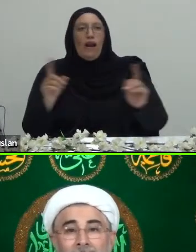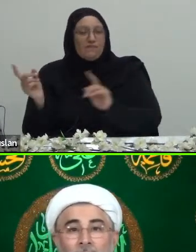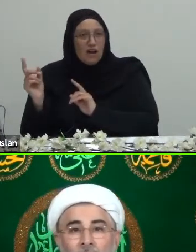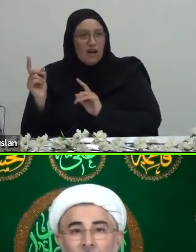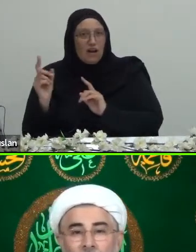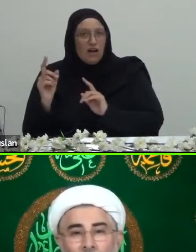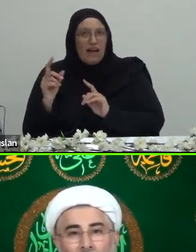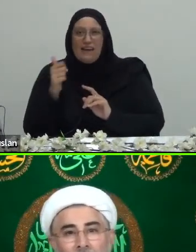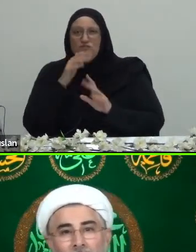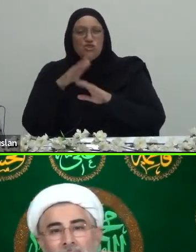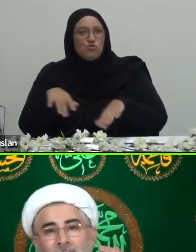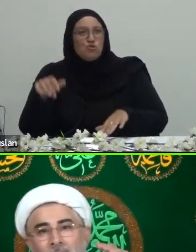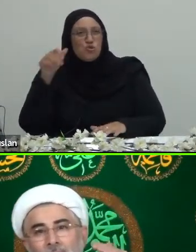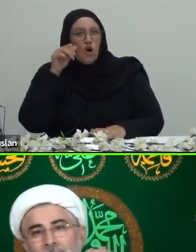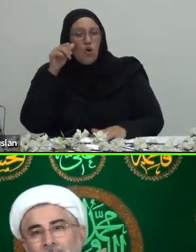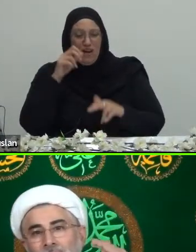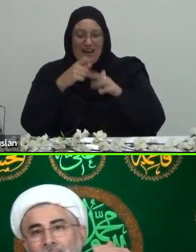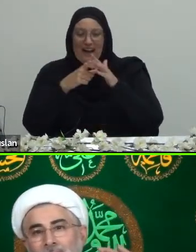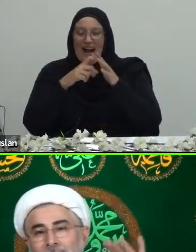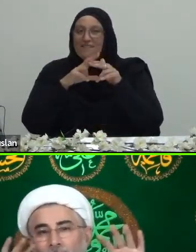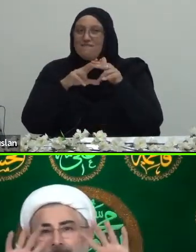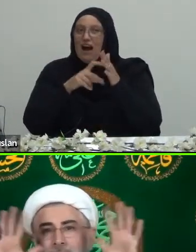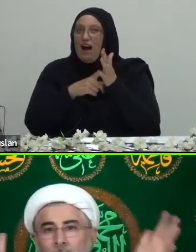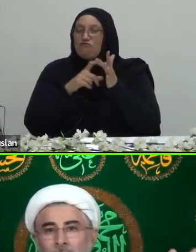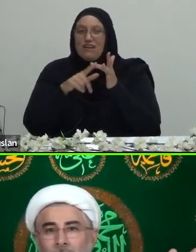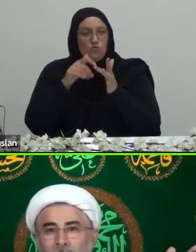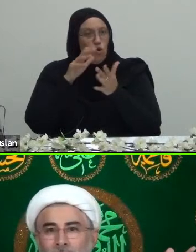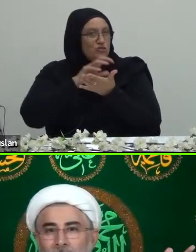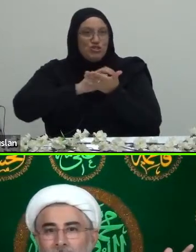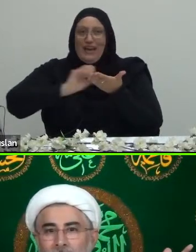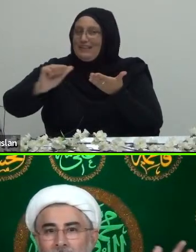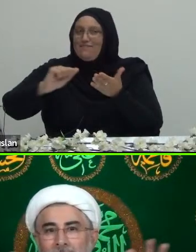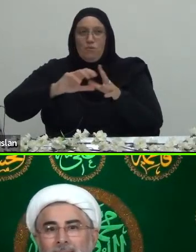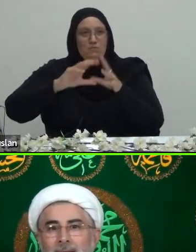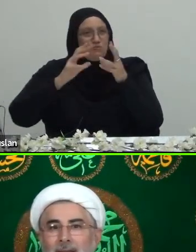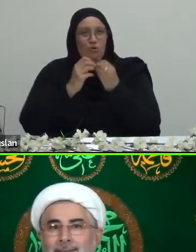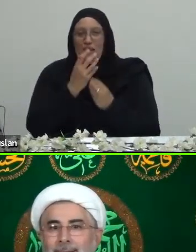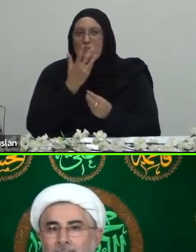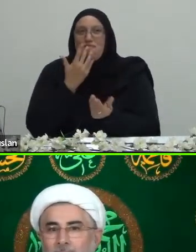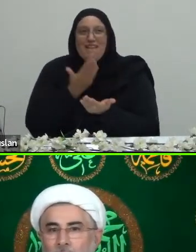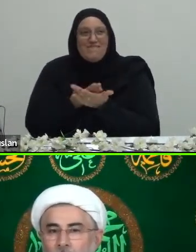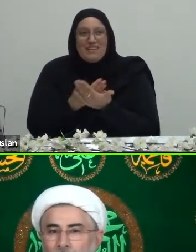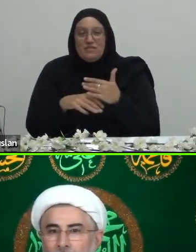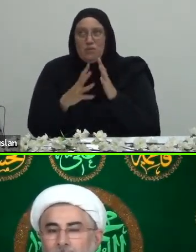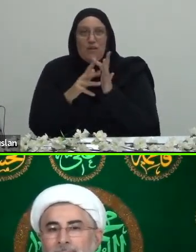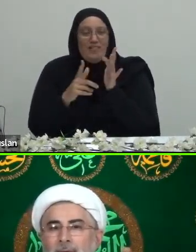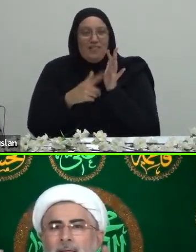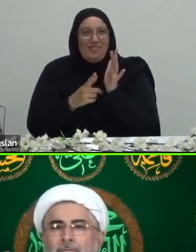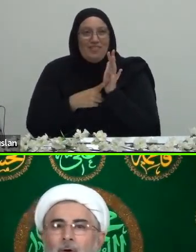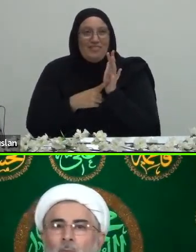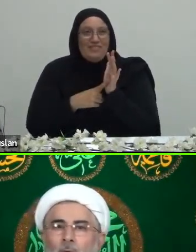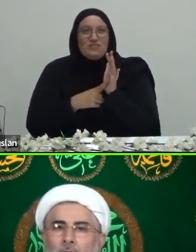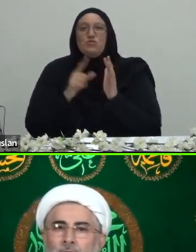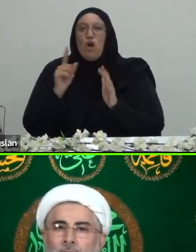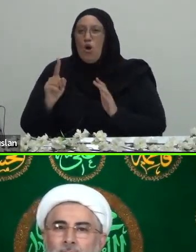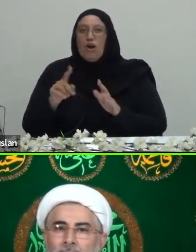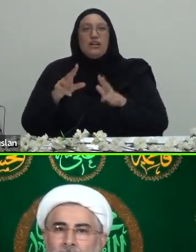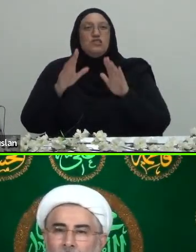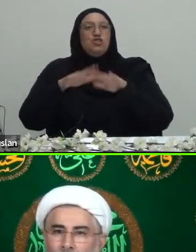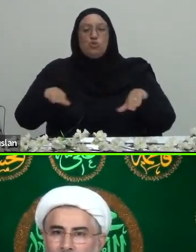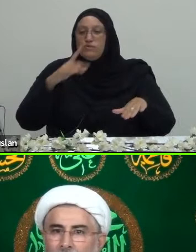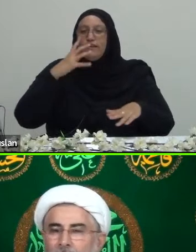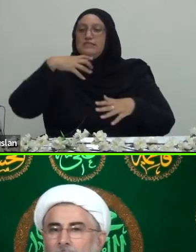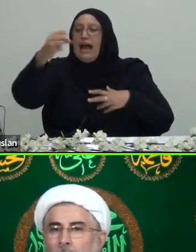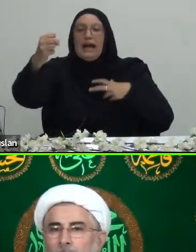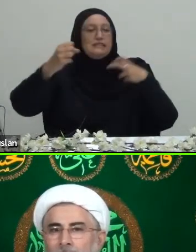reason. Kafara, it is not deducted from the total estate. They can take their share. If from 1/3